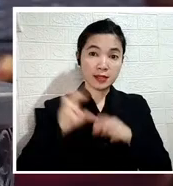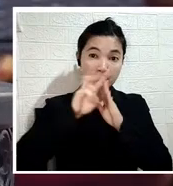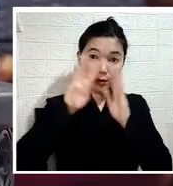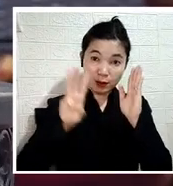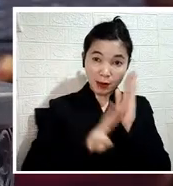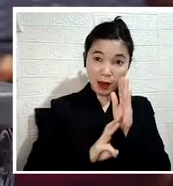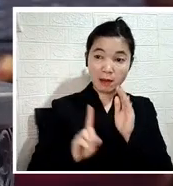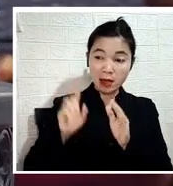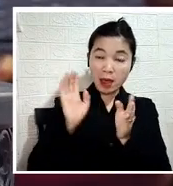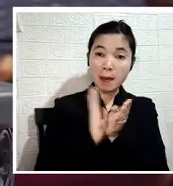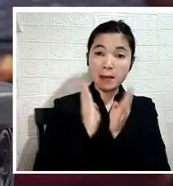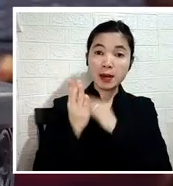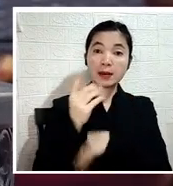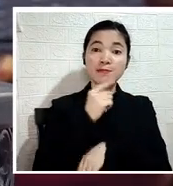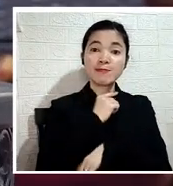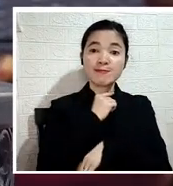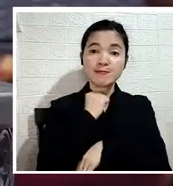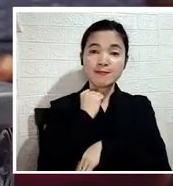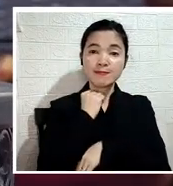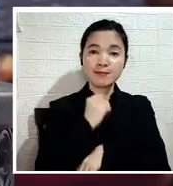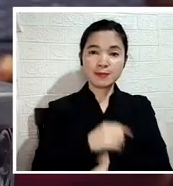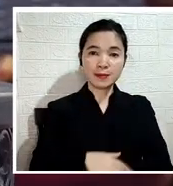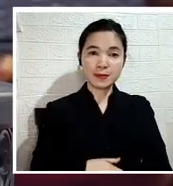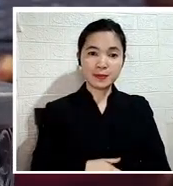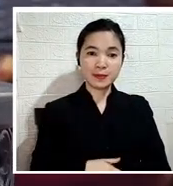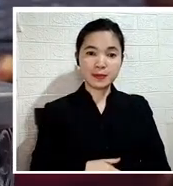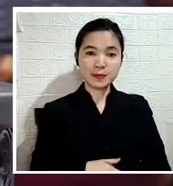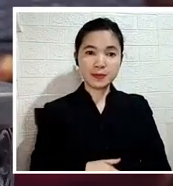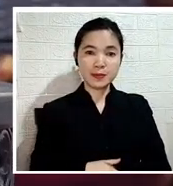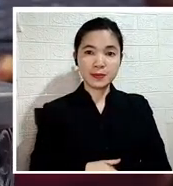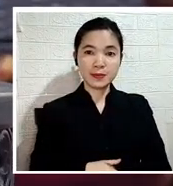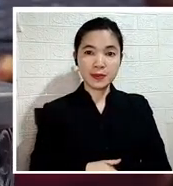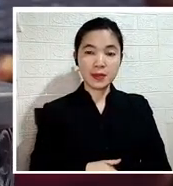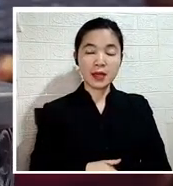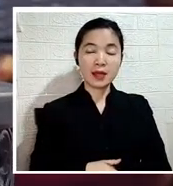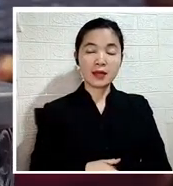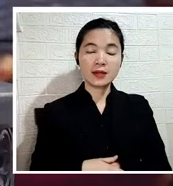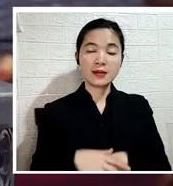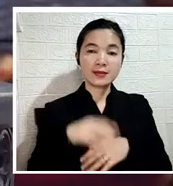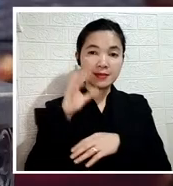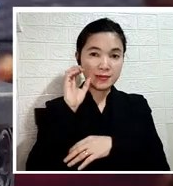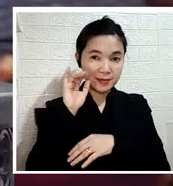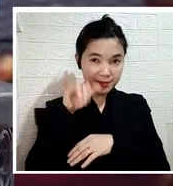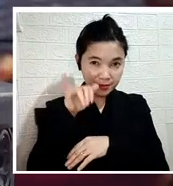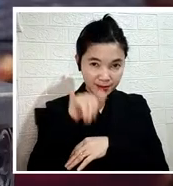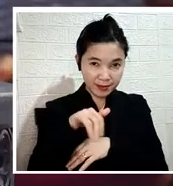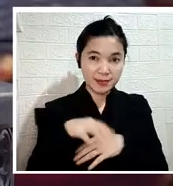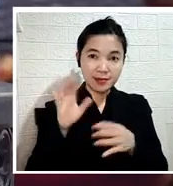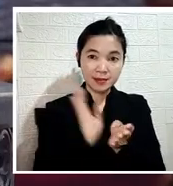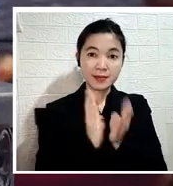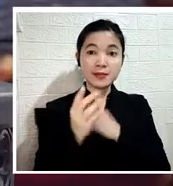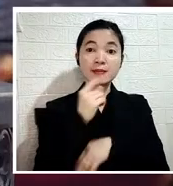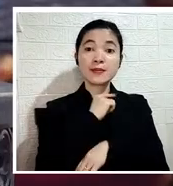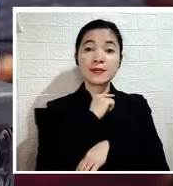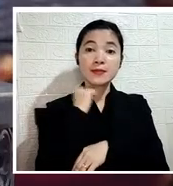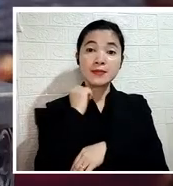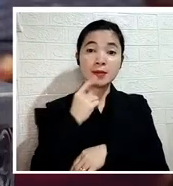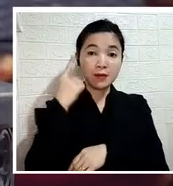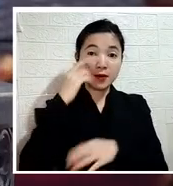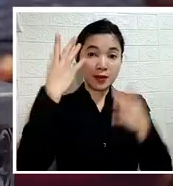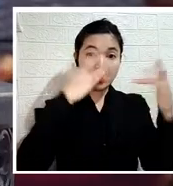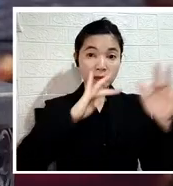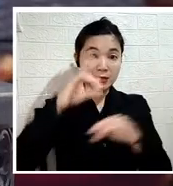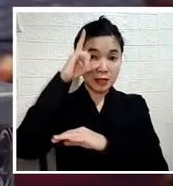I will become a religious priest. Kaluoy sa Ginoo, nahimo kong gustinong pari. And still, I am praying